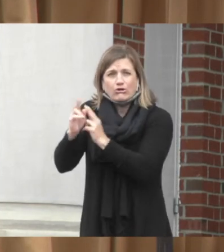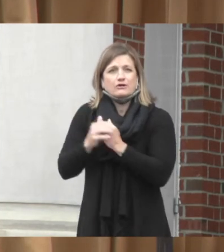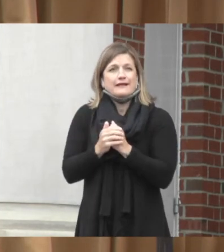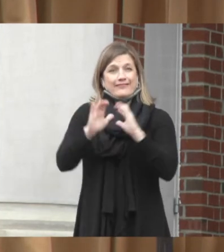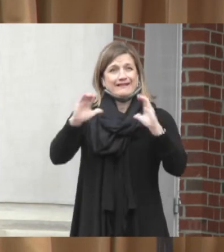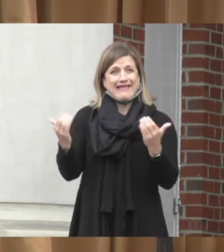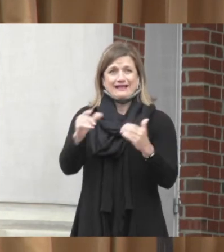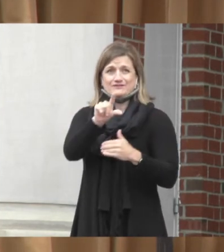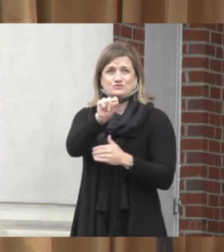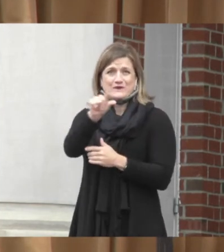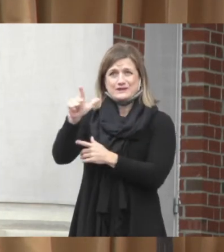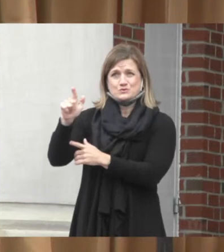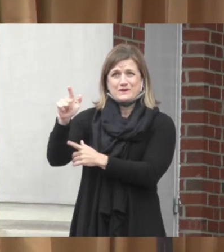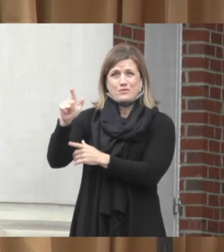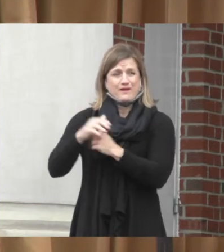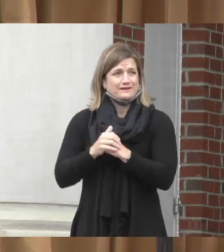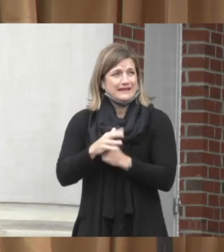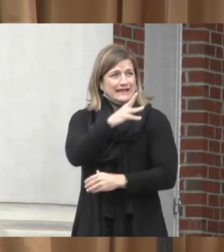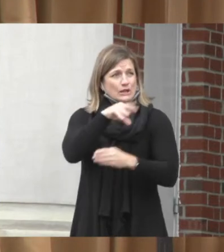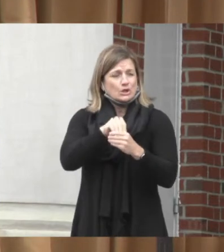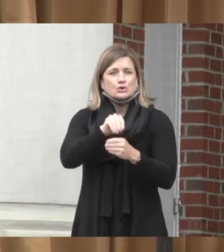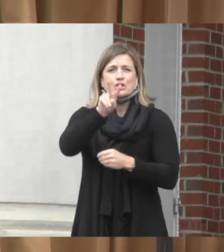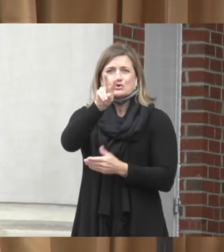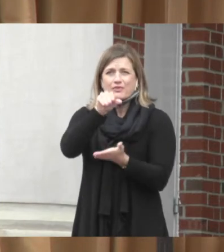of 2021 includes